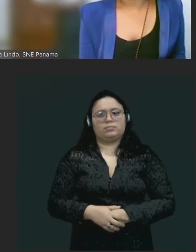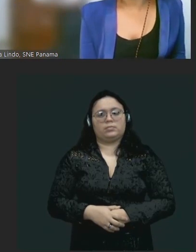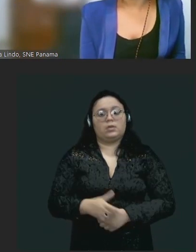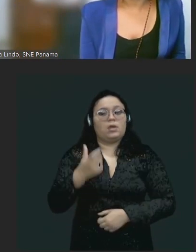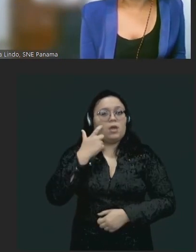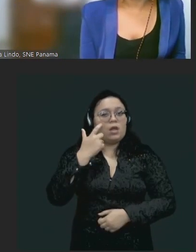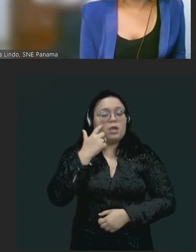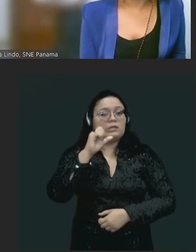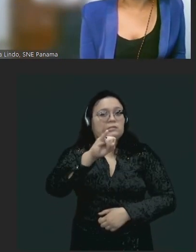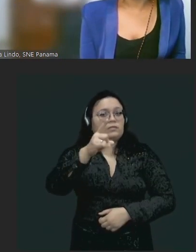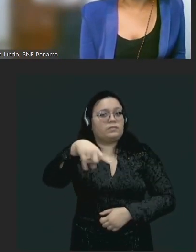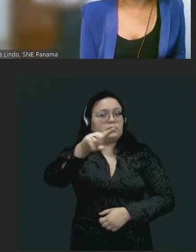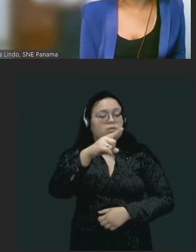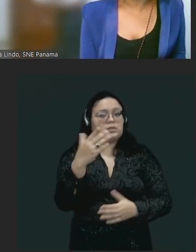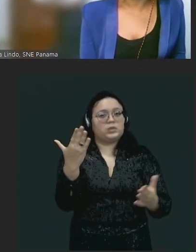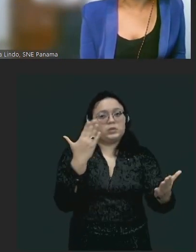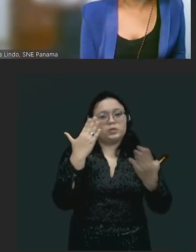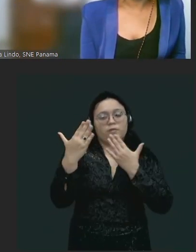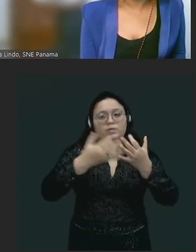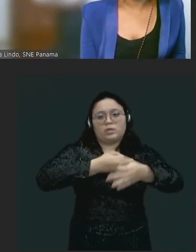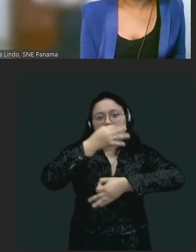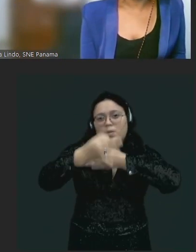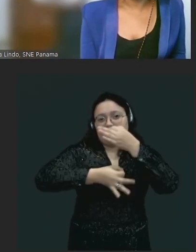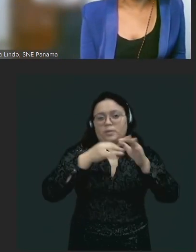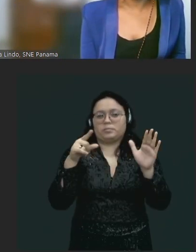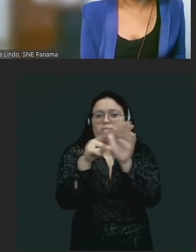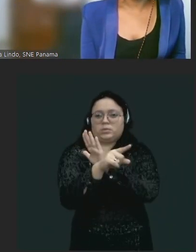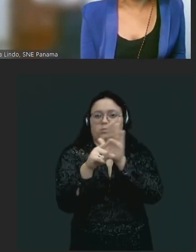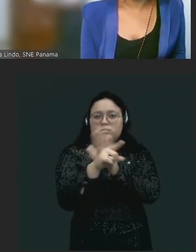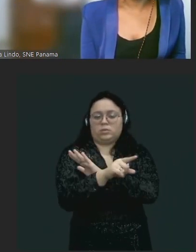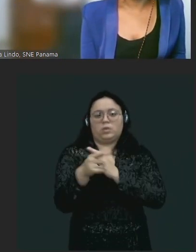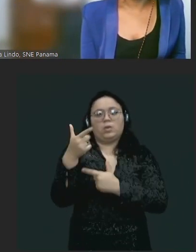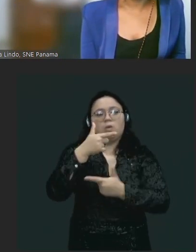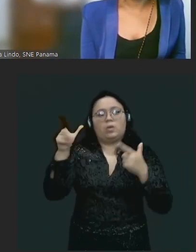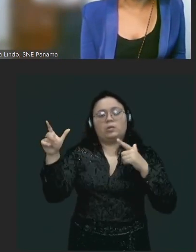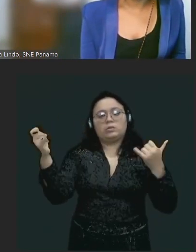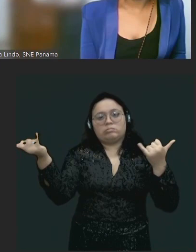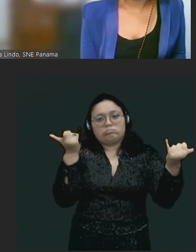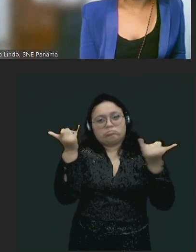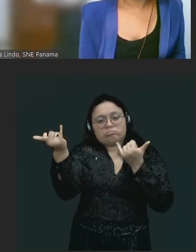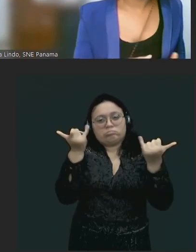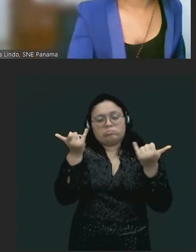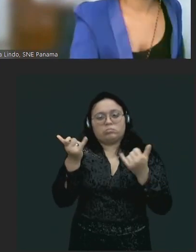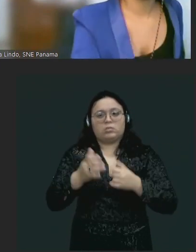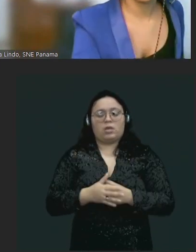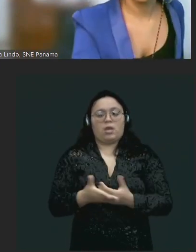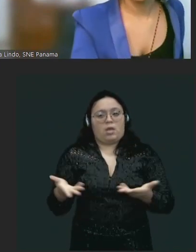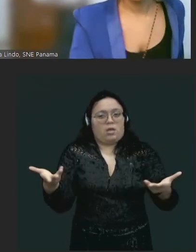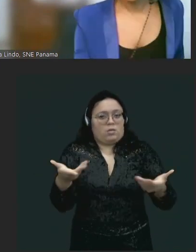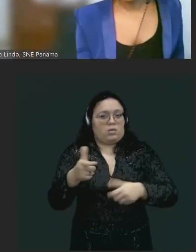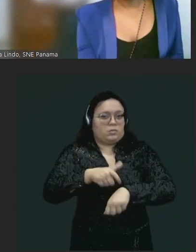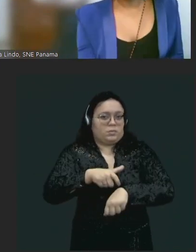We are ready. If you have any question or information, let me know.